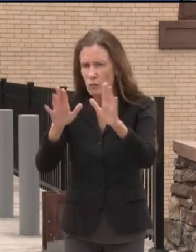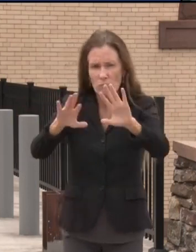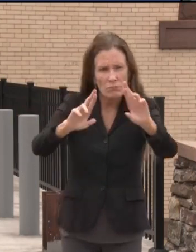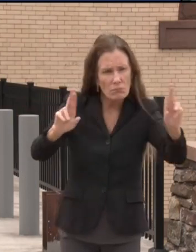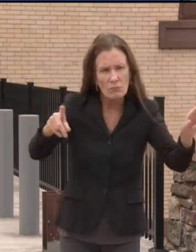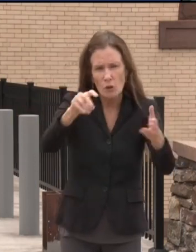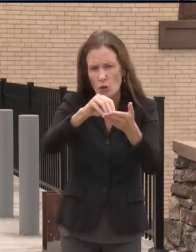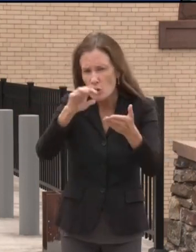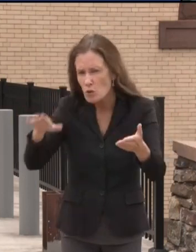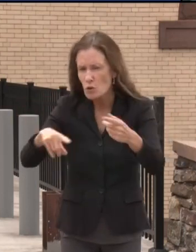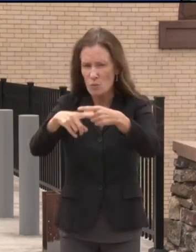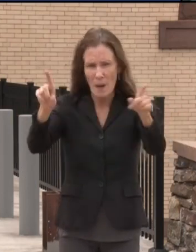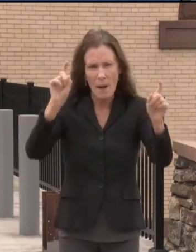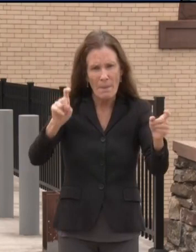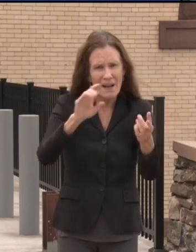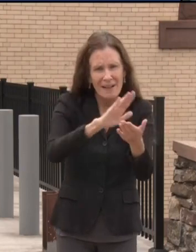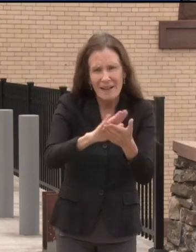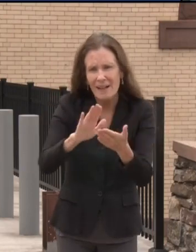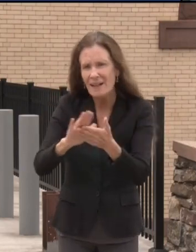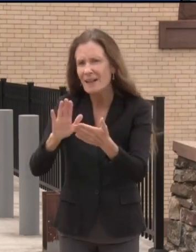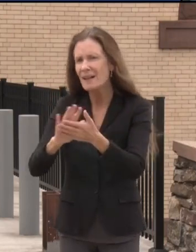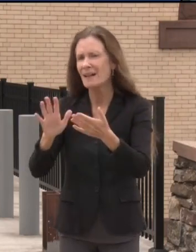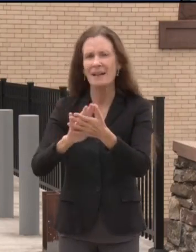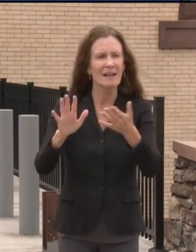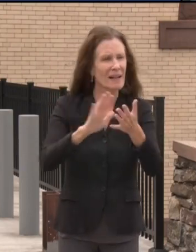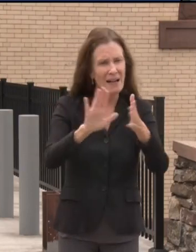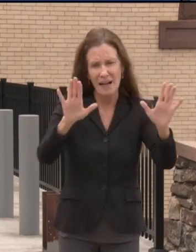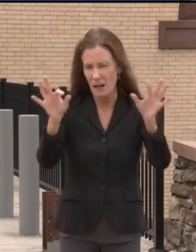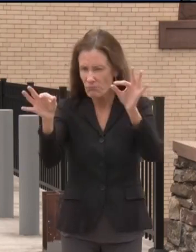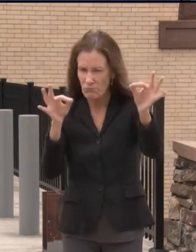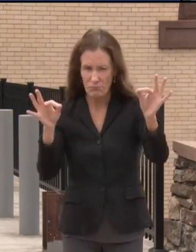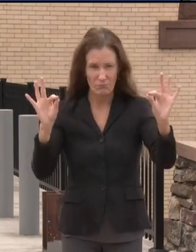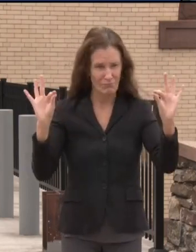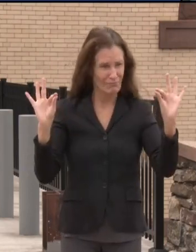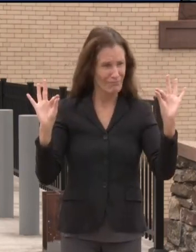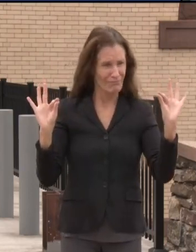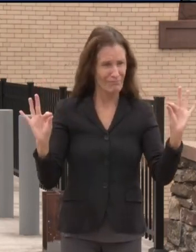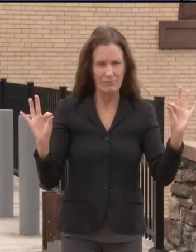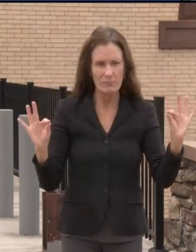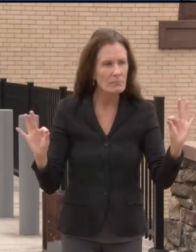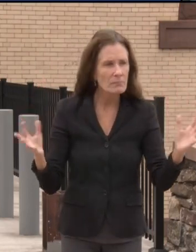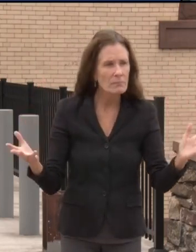went out to a party. So it was sort of like, yeah.